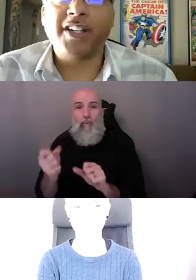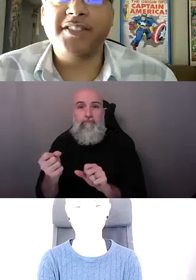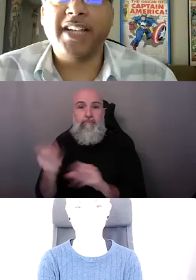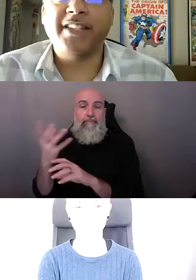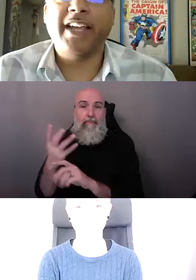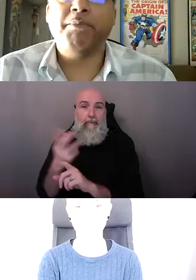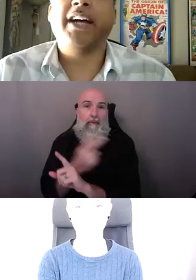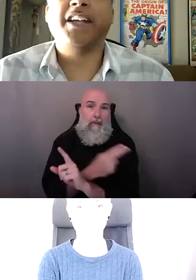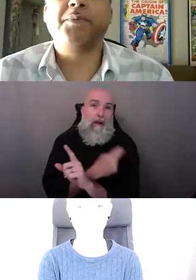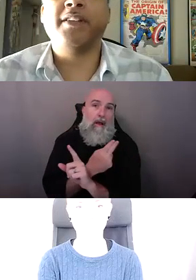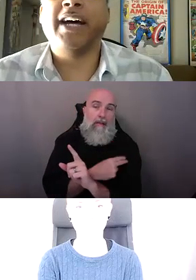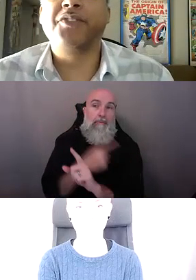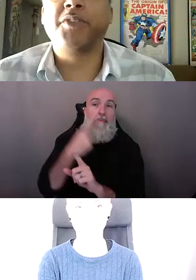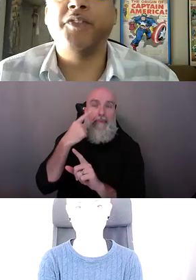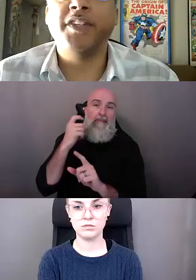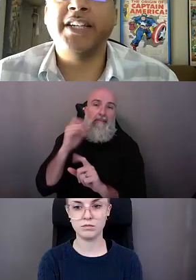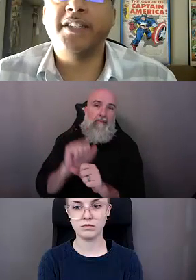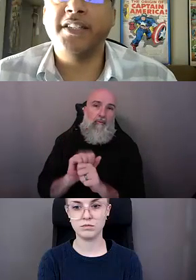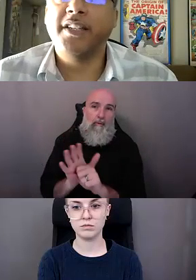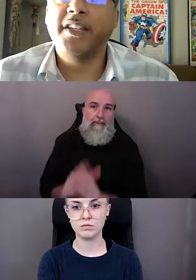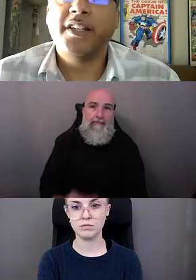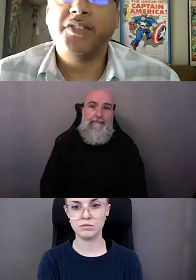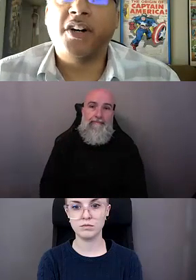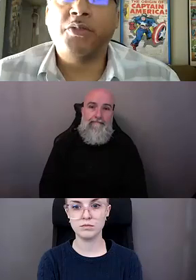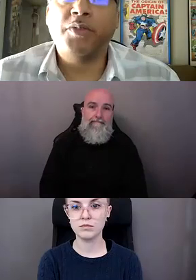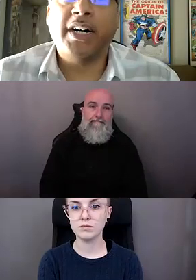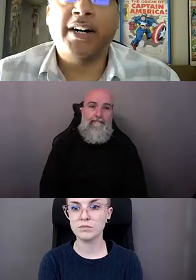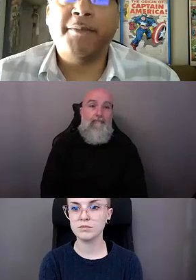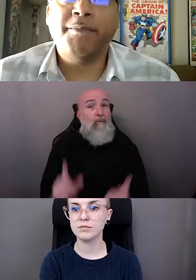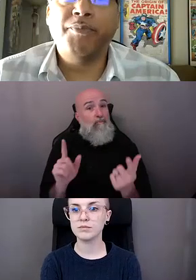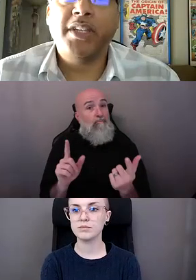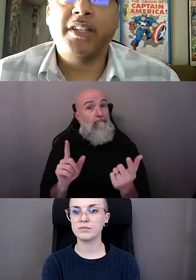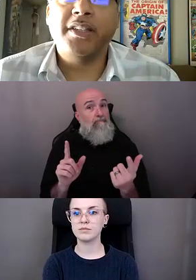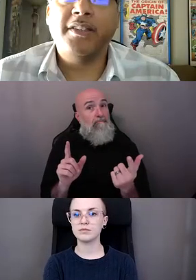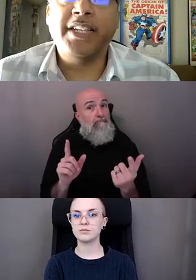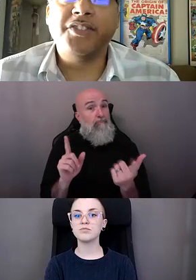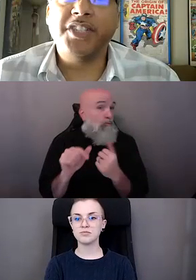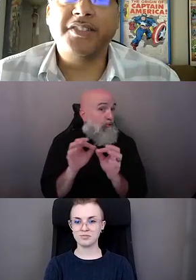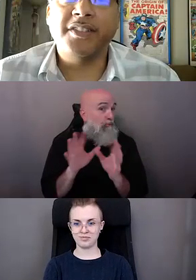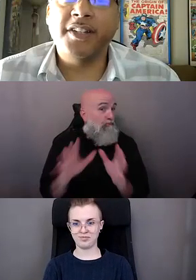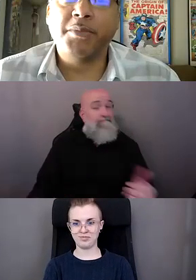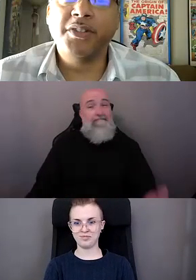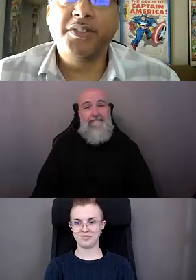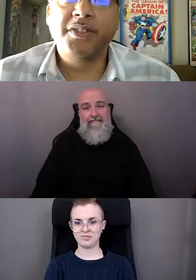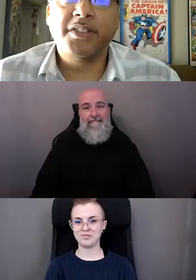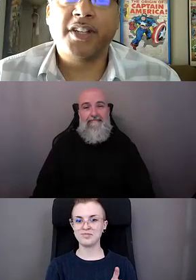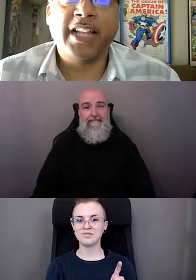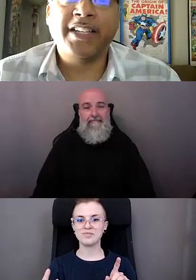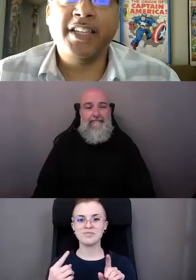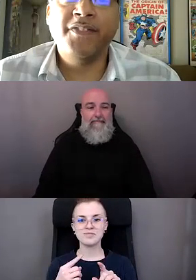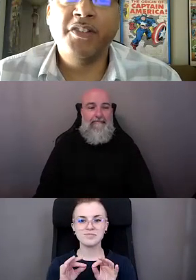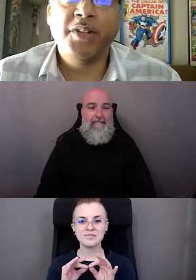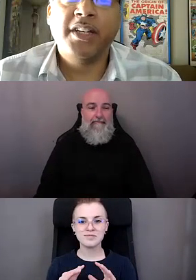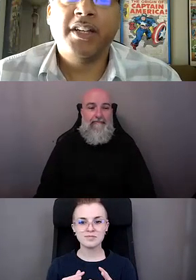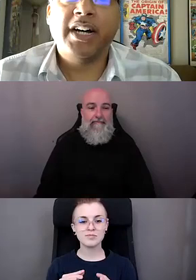as of August 2nd, had been hospitalized from COVID-19. So these are just the numbers. It's all I